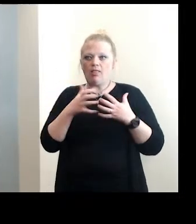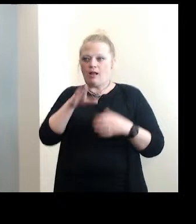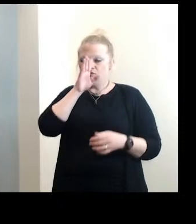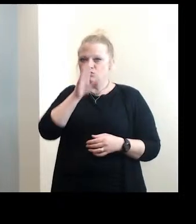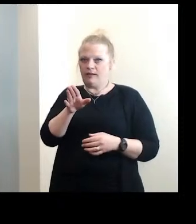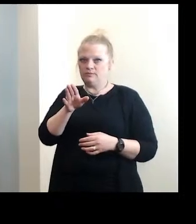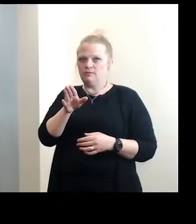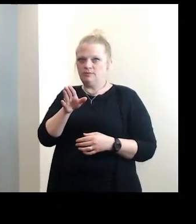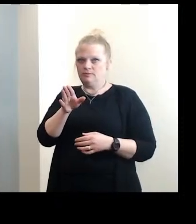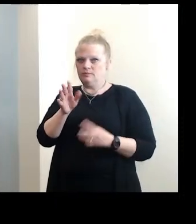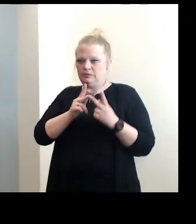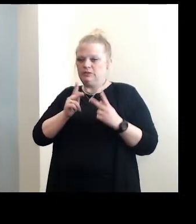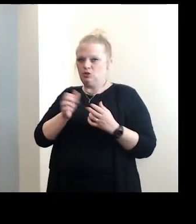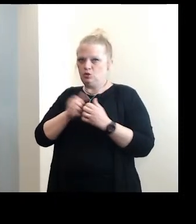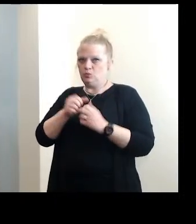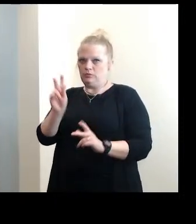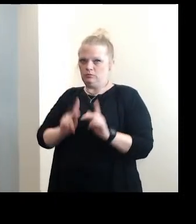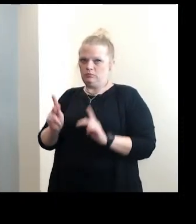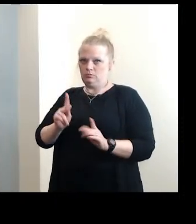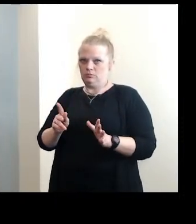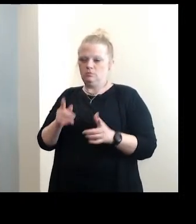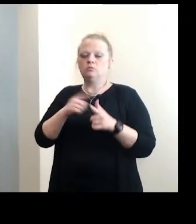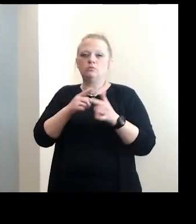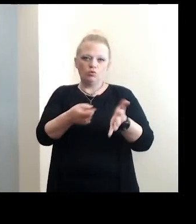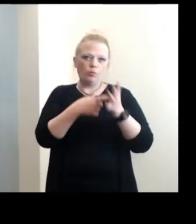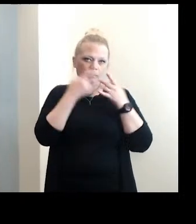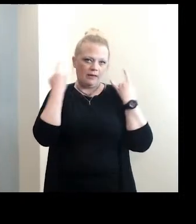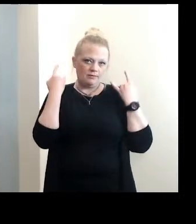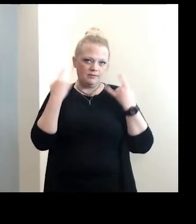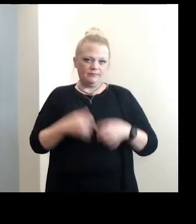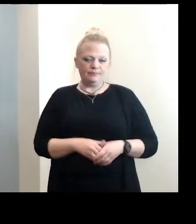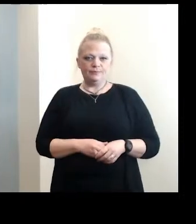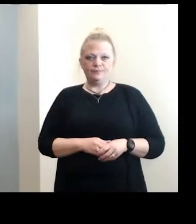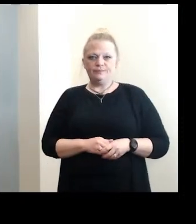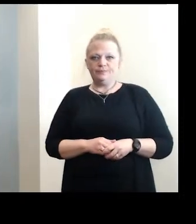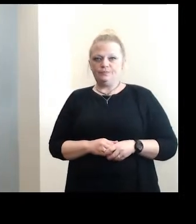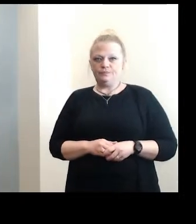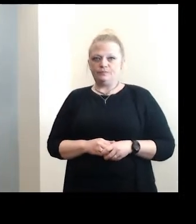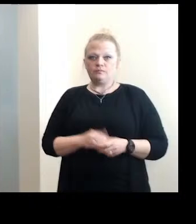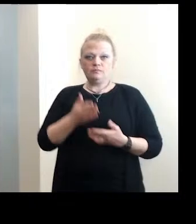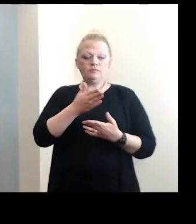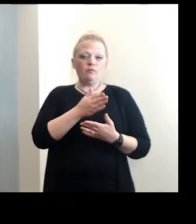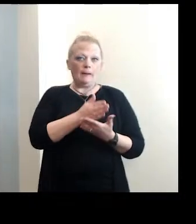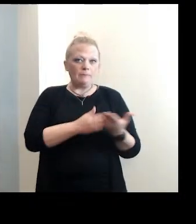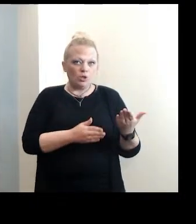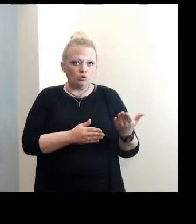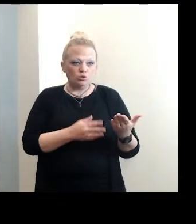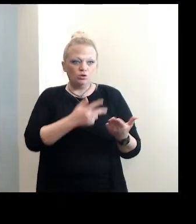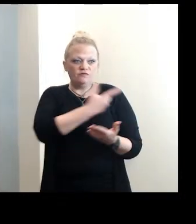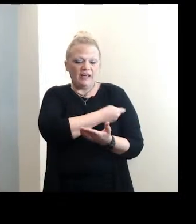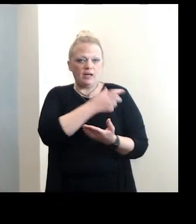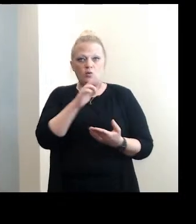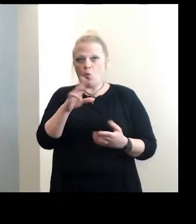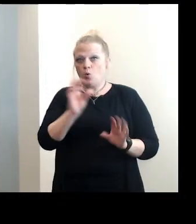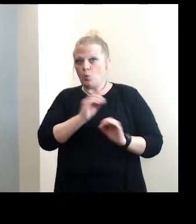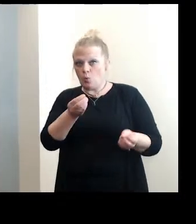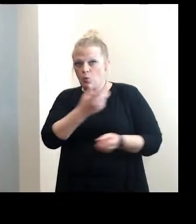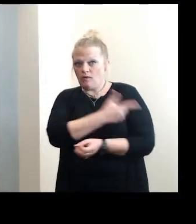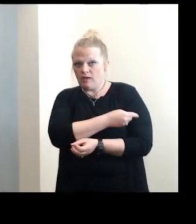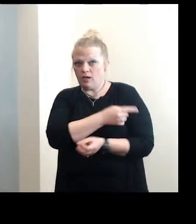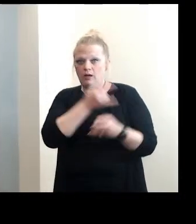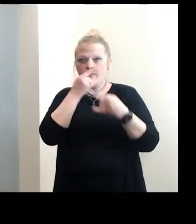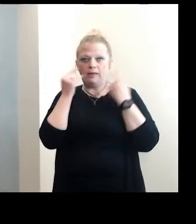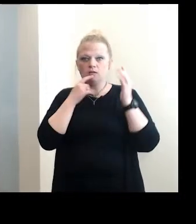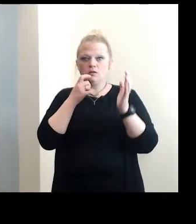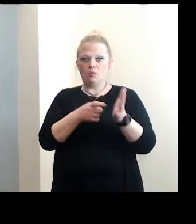direct-facing positions that deal with the public, you are required to wear a mask. Partially vaccinated or unvaccinated employees,